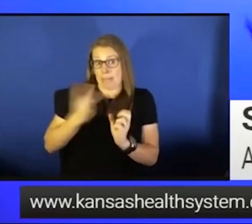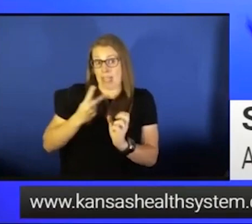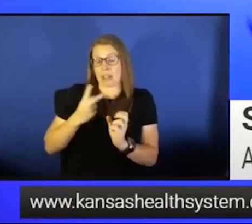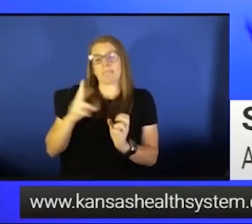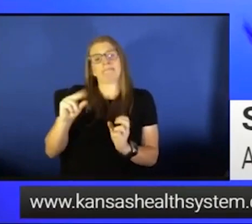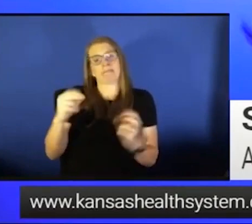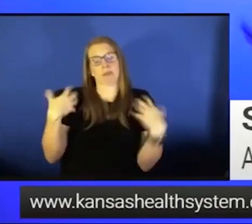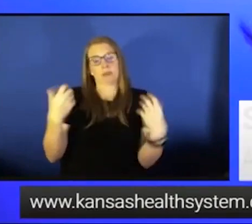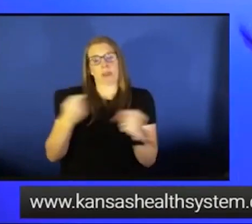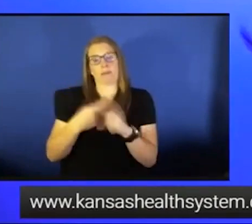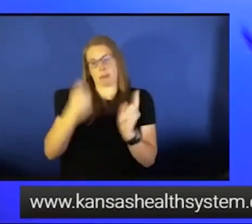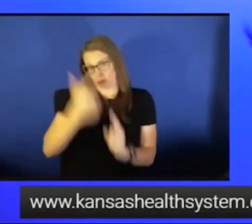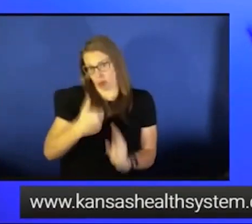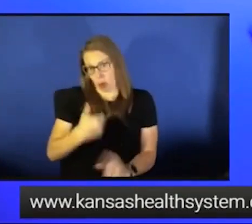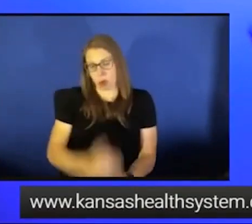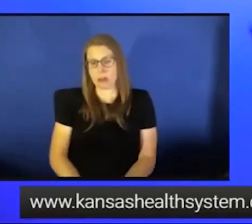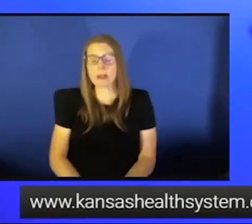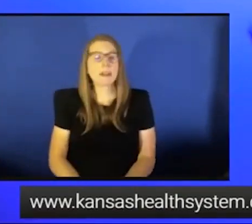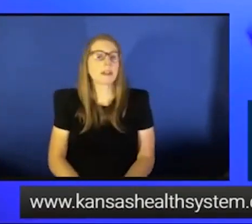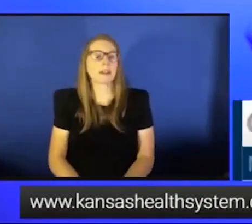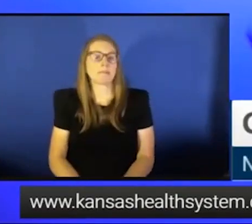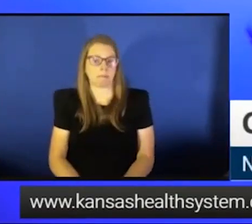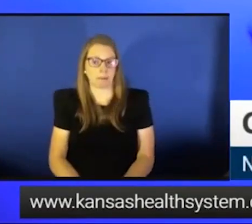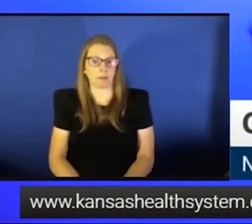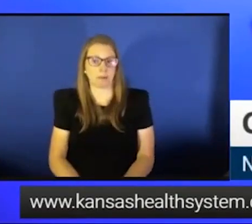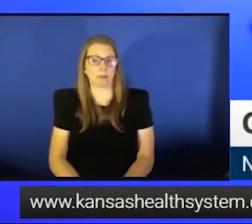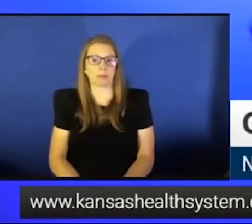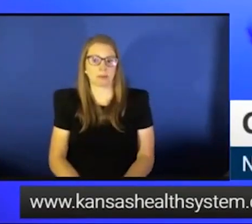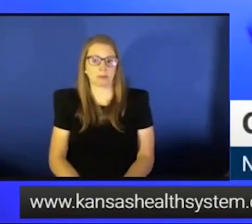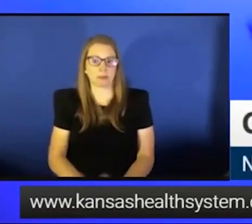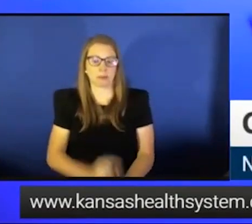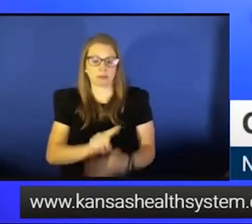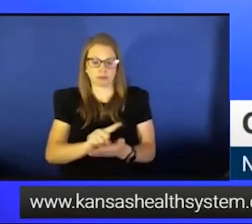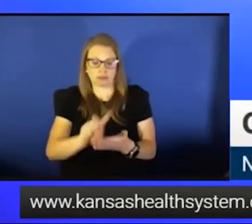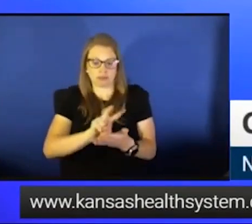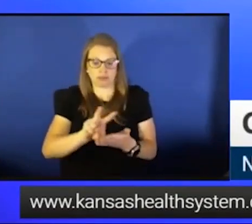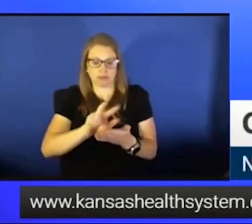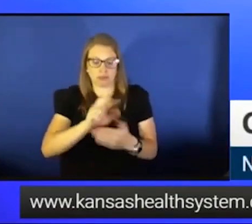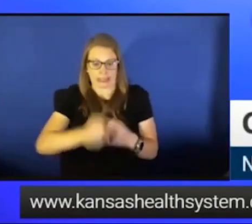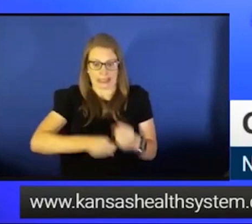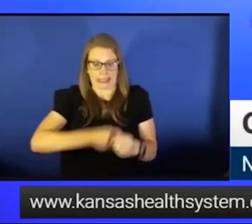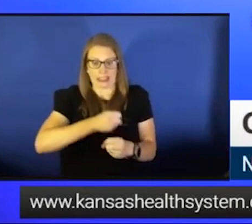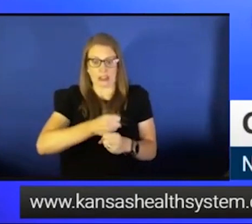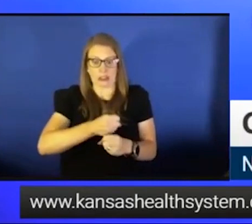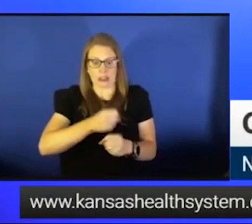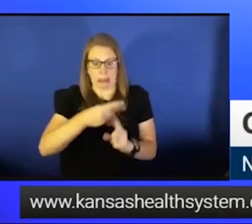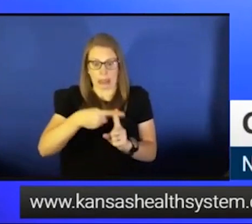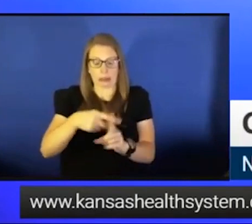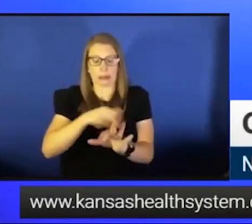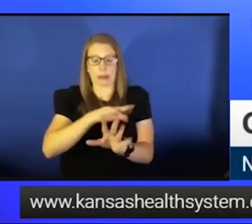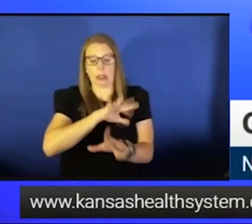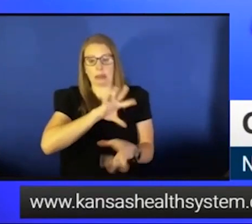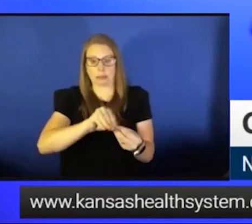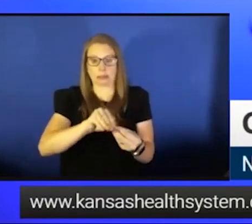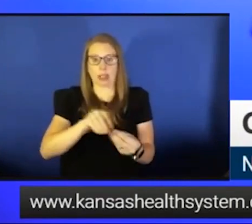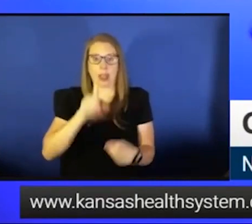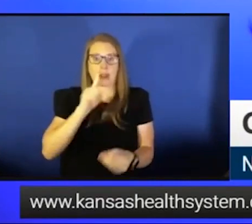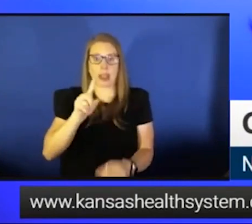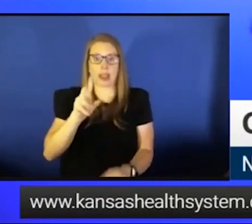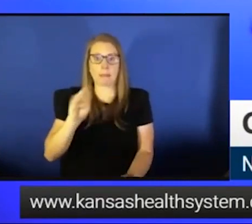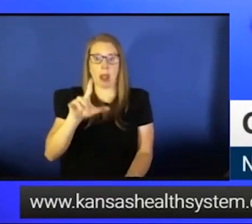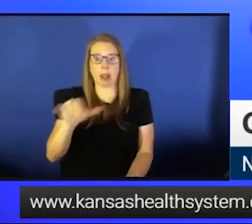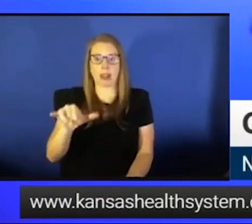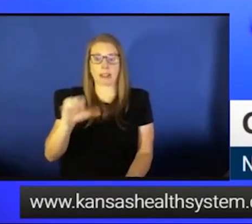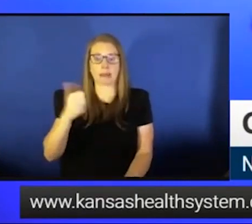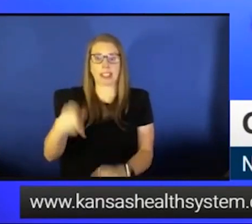stroke is, initially in the first, weeks to months to years. I think Molly is about 10 years out from her